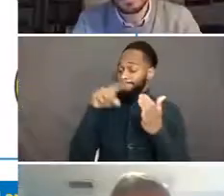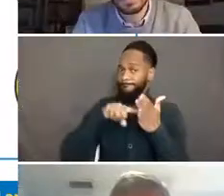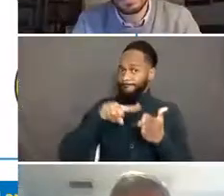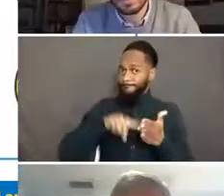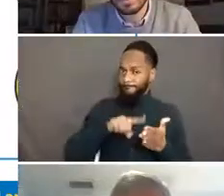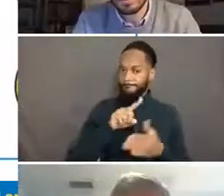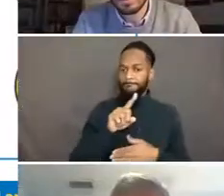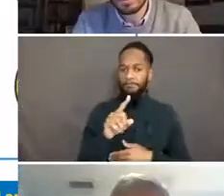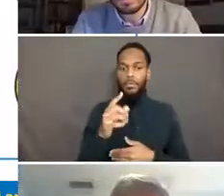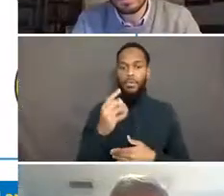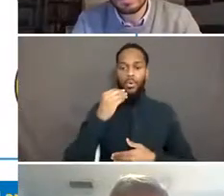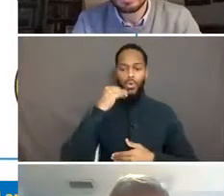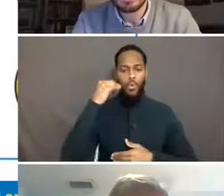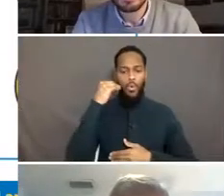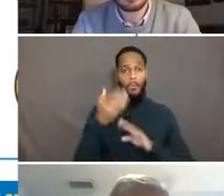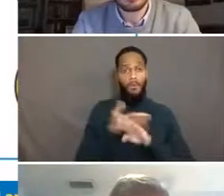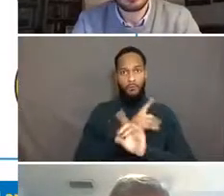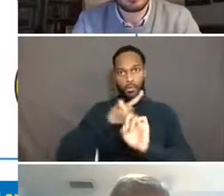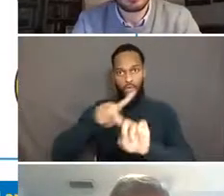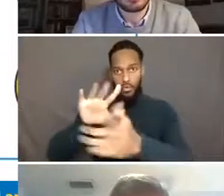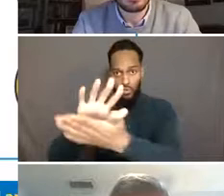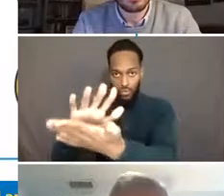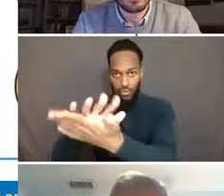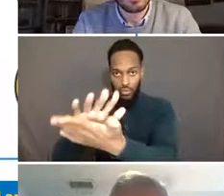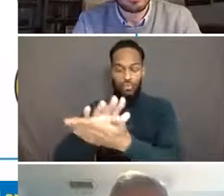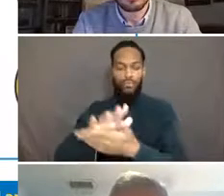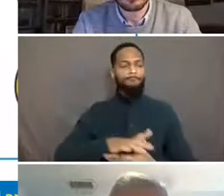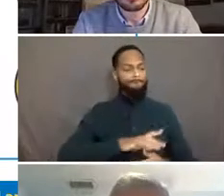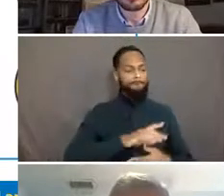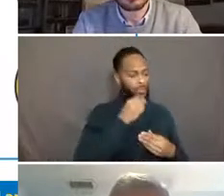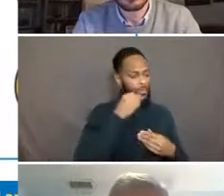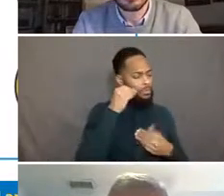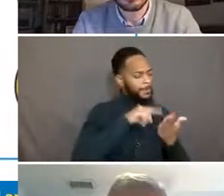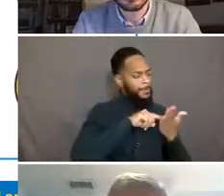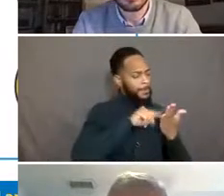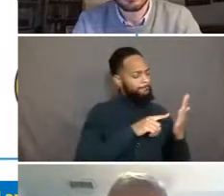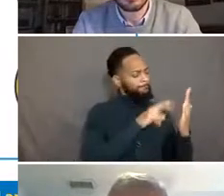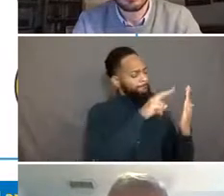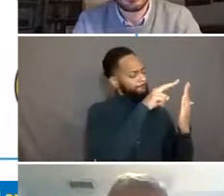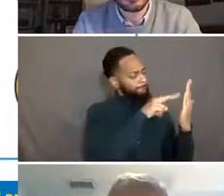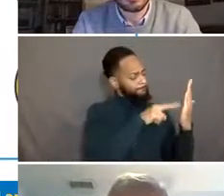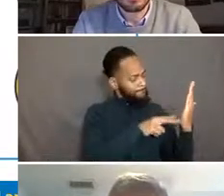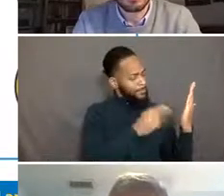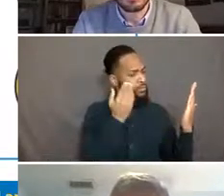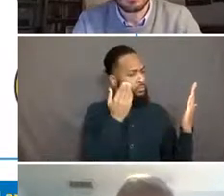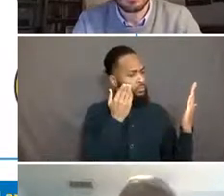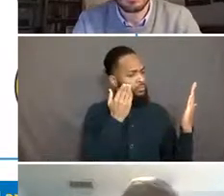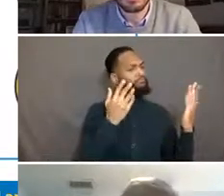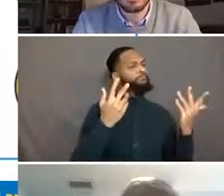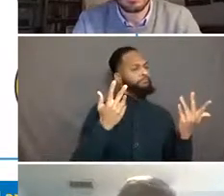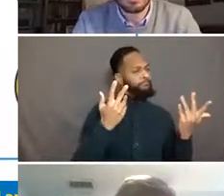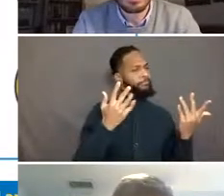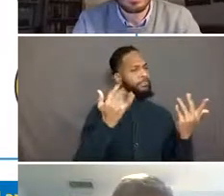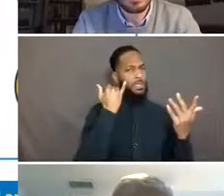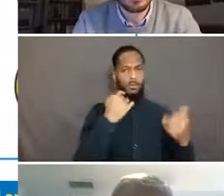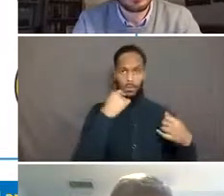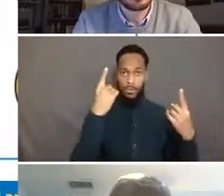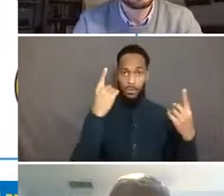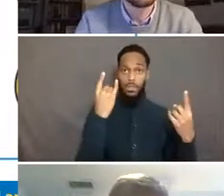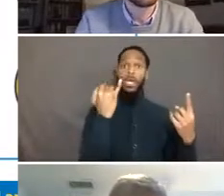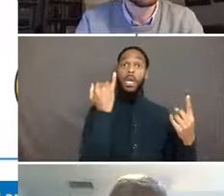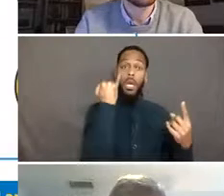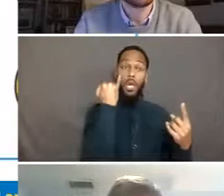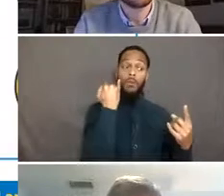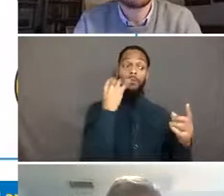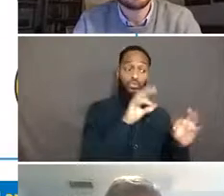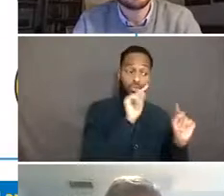at home prior to stepping foot on a campus. When they do that health check and they make a commitment to healthy practices